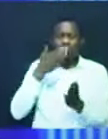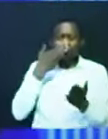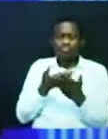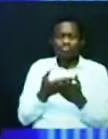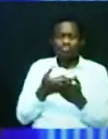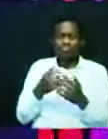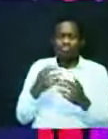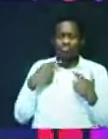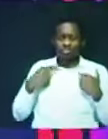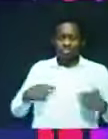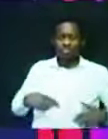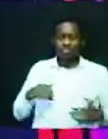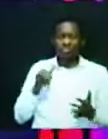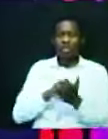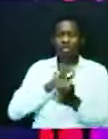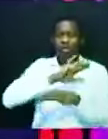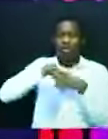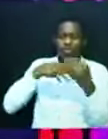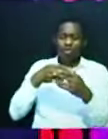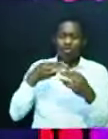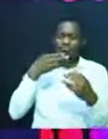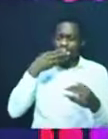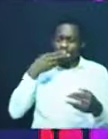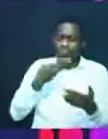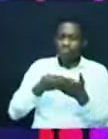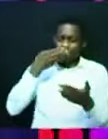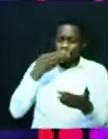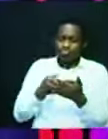as your soul is getting along